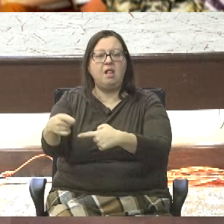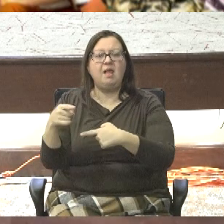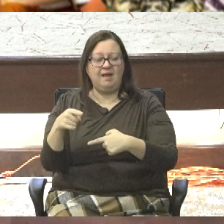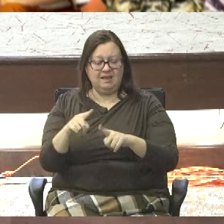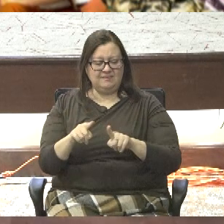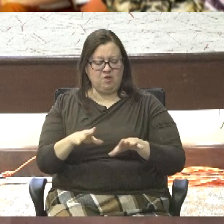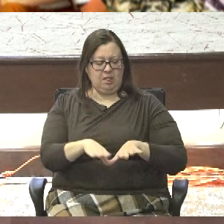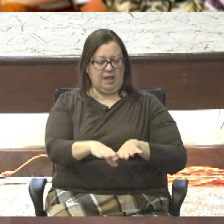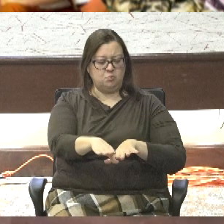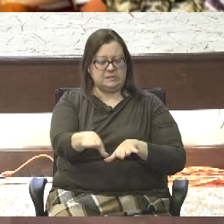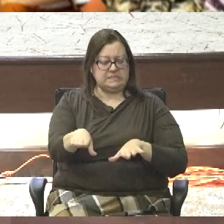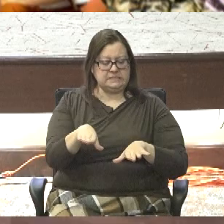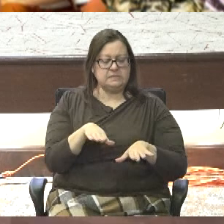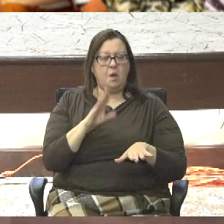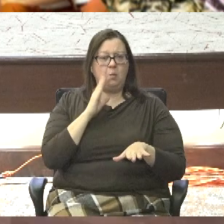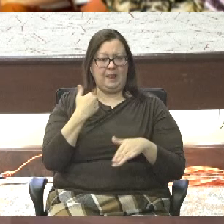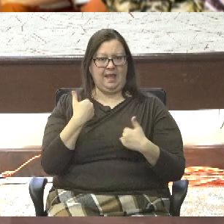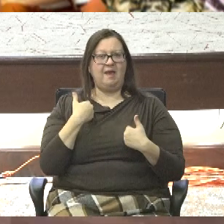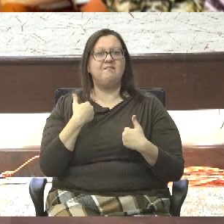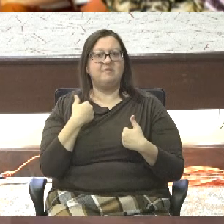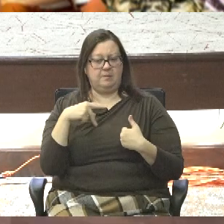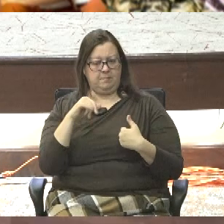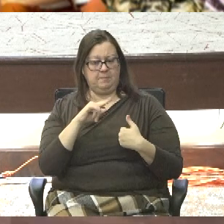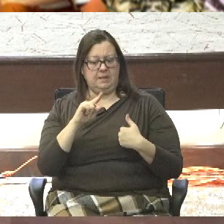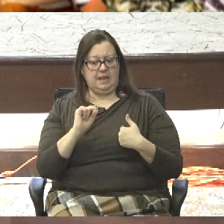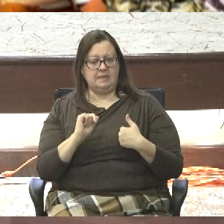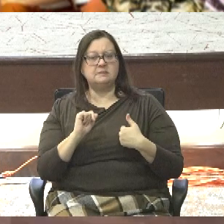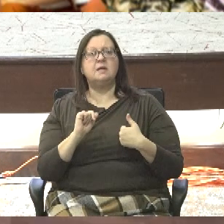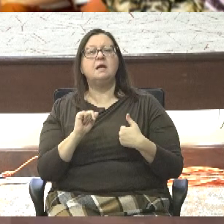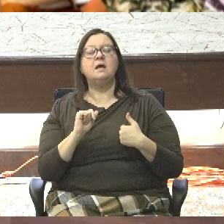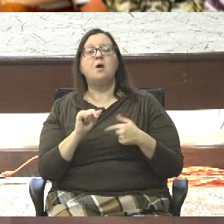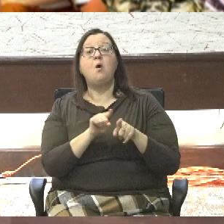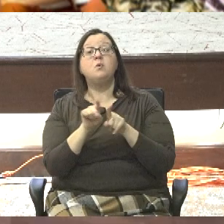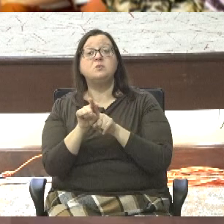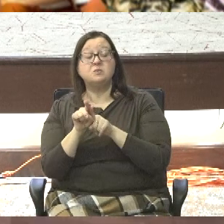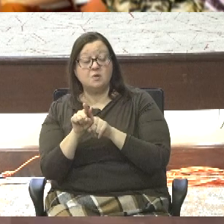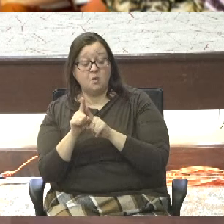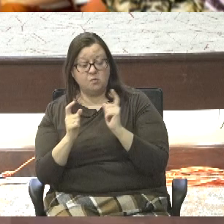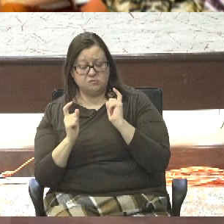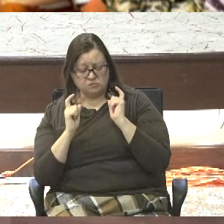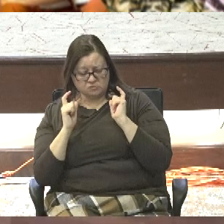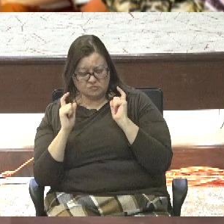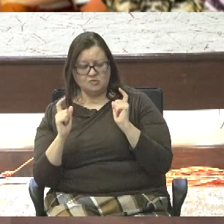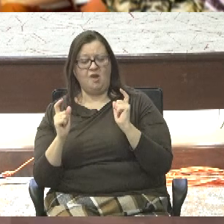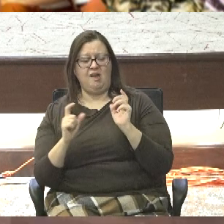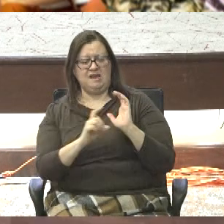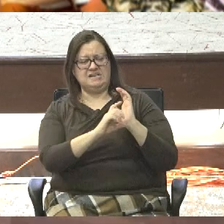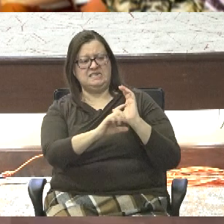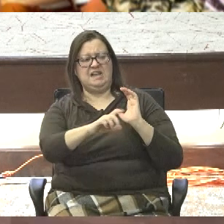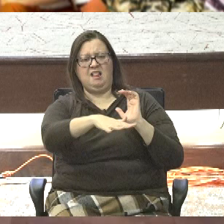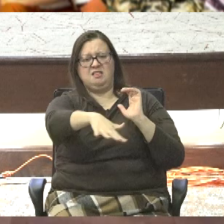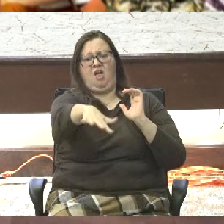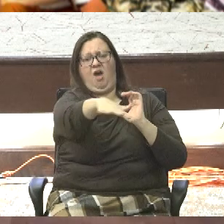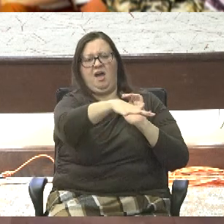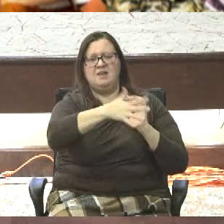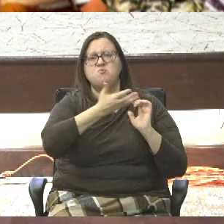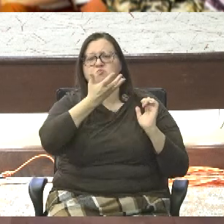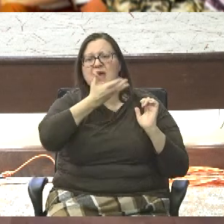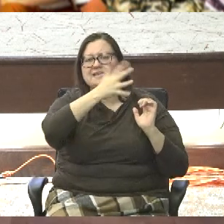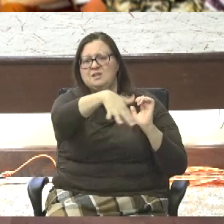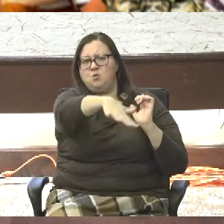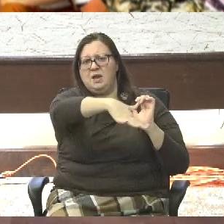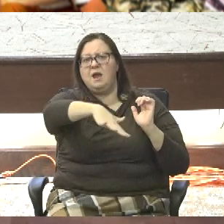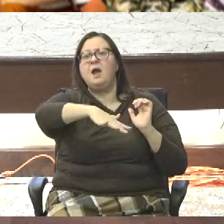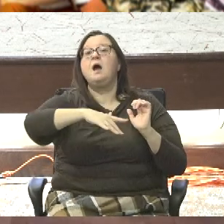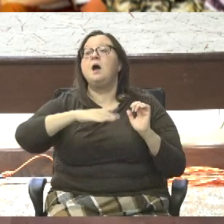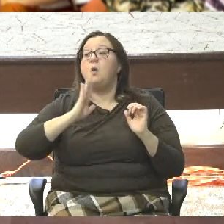have on this plaza area, but also the capability to design for the large great lawn area in the back that will be able to bring